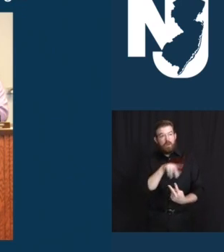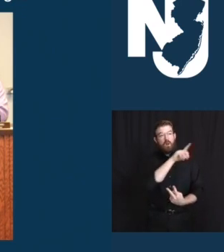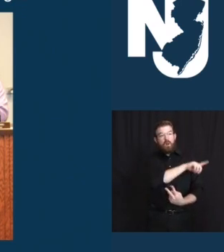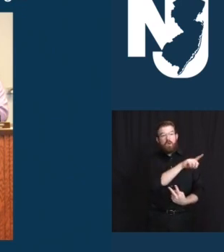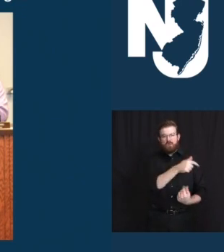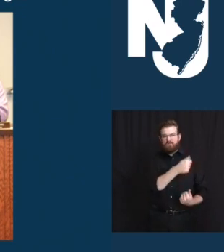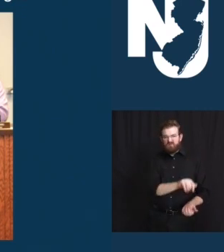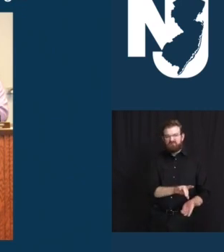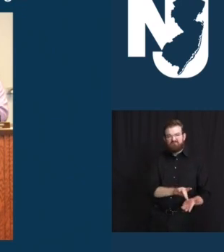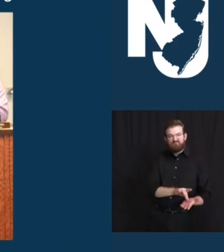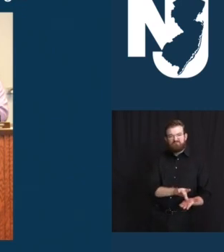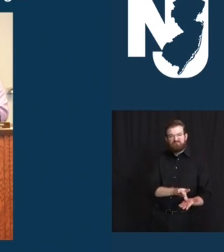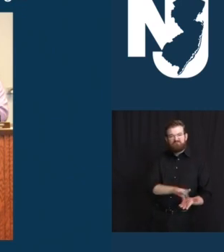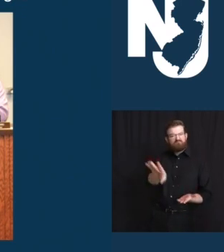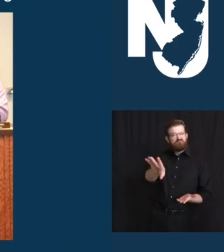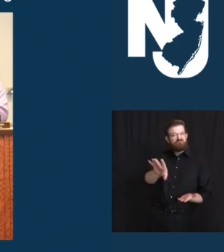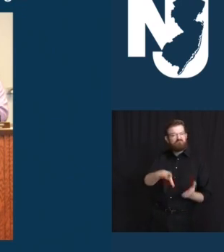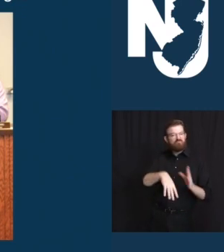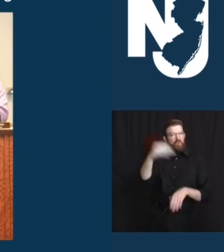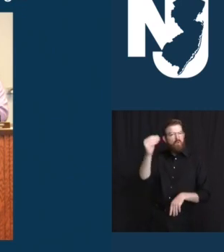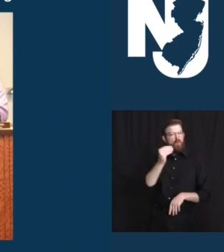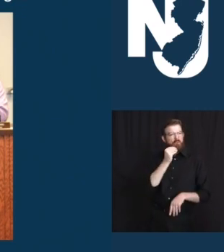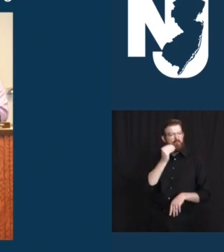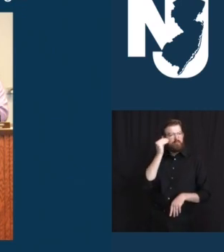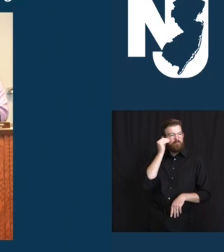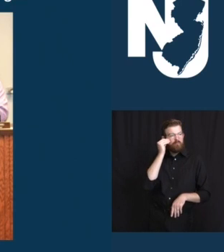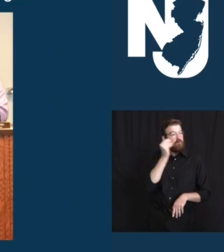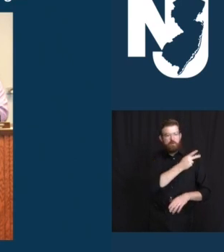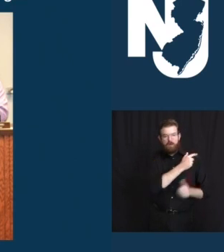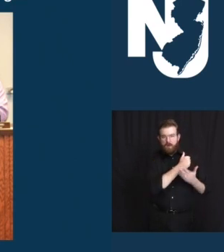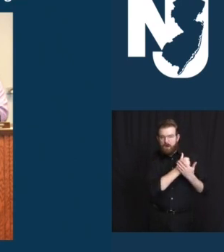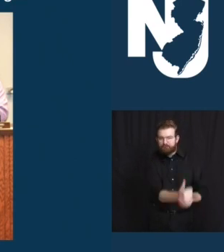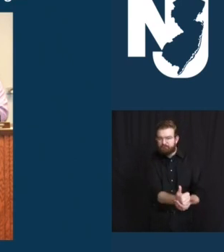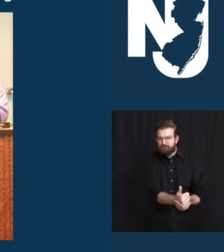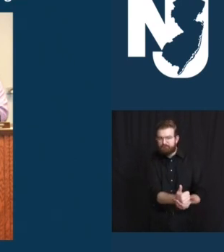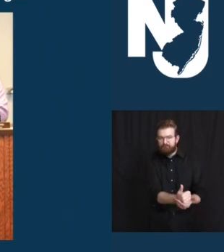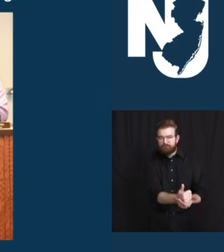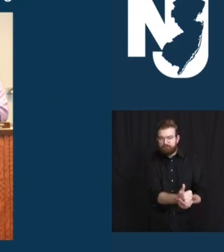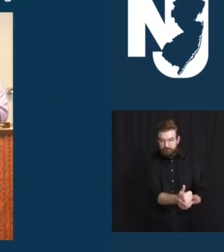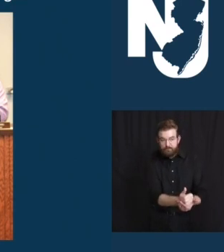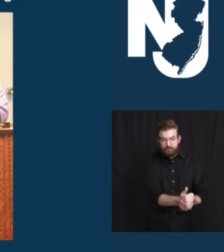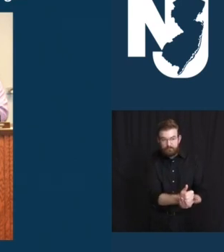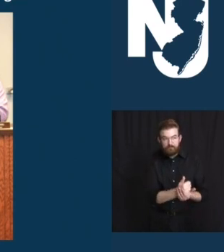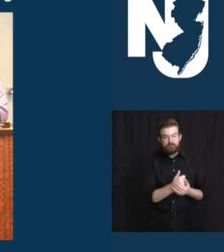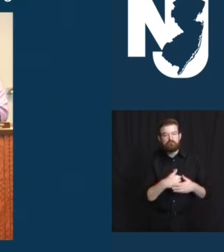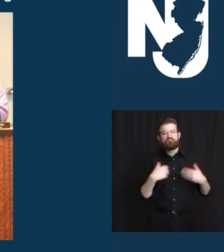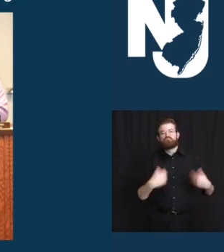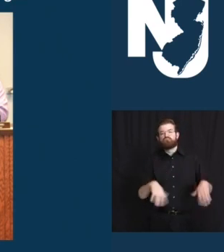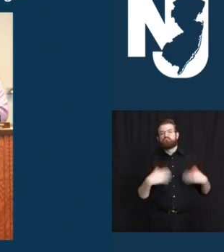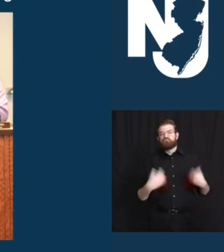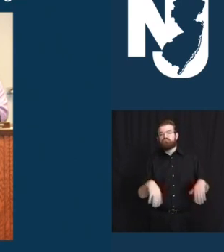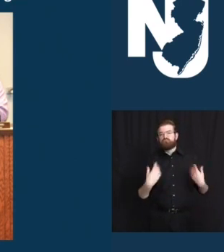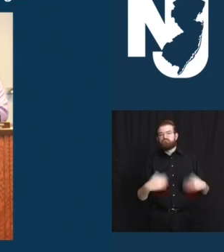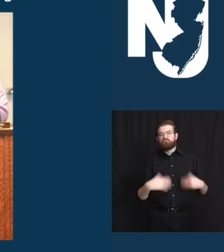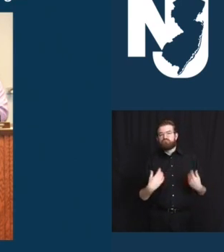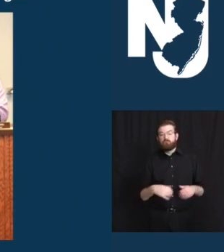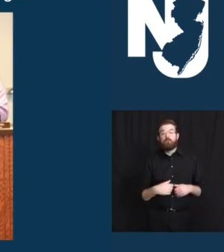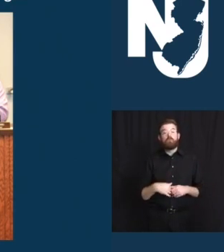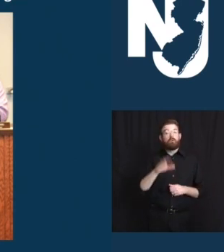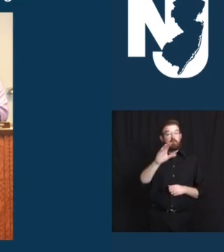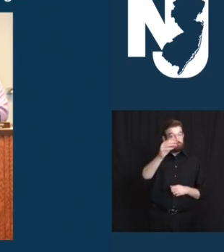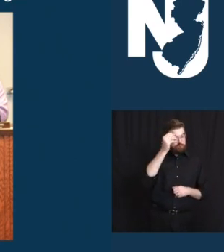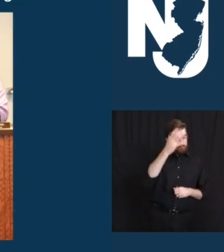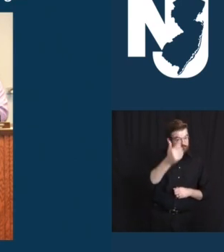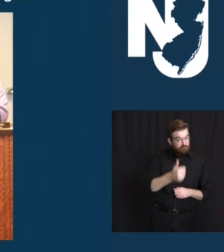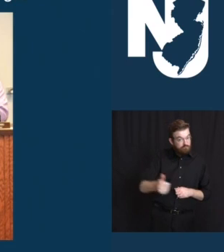them personally. Let me be perfectly clear, and we've said this before, under executive order, under no